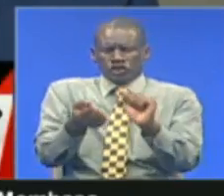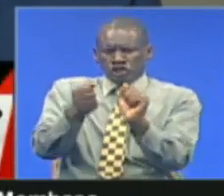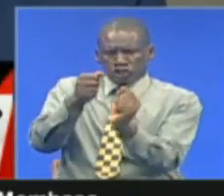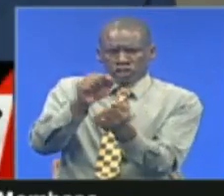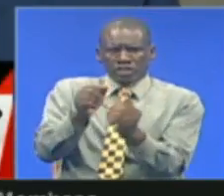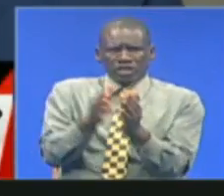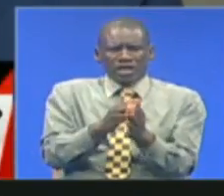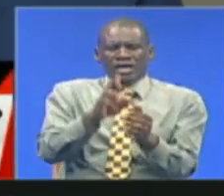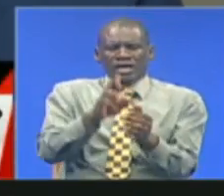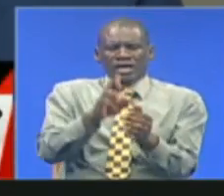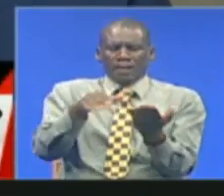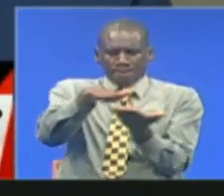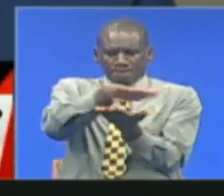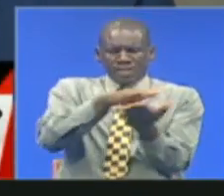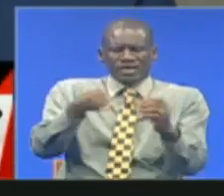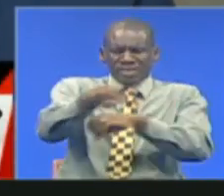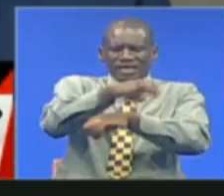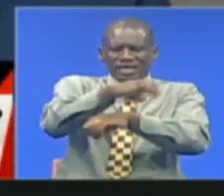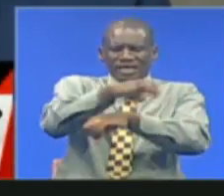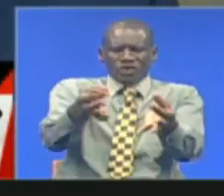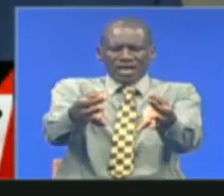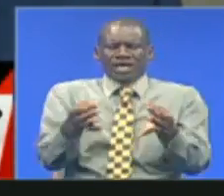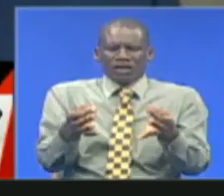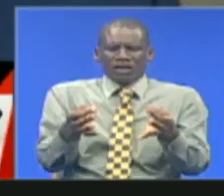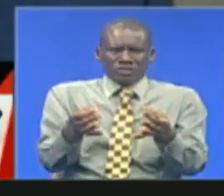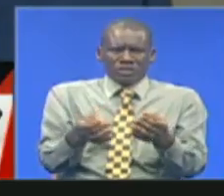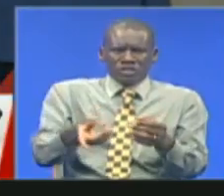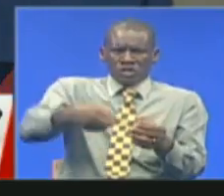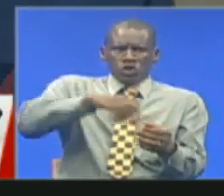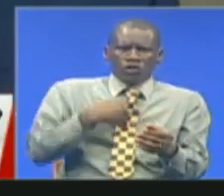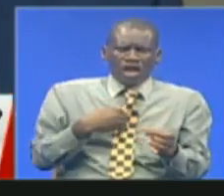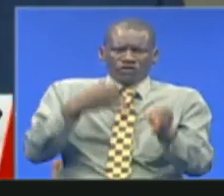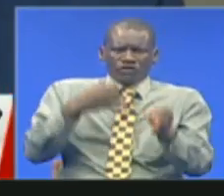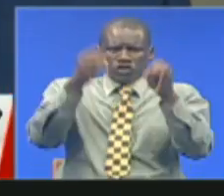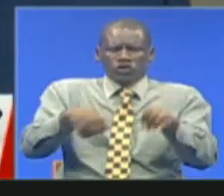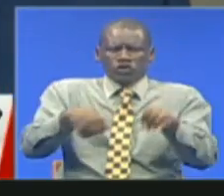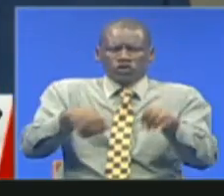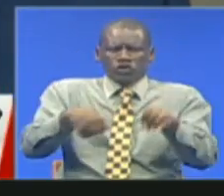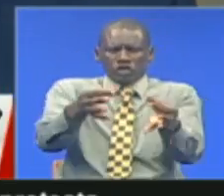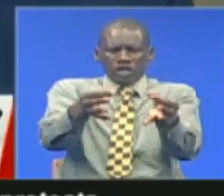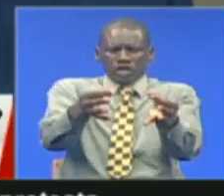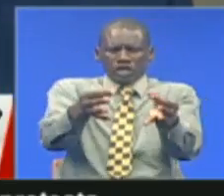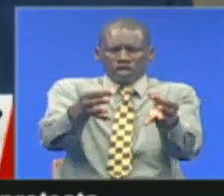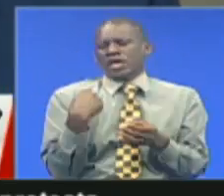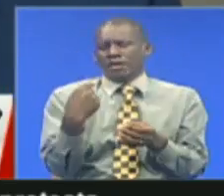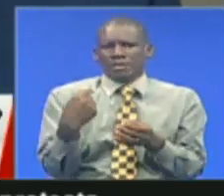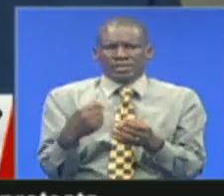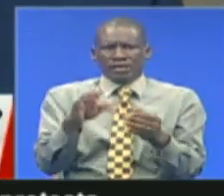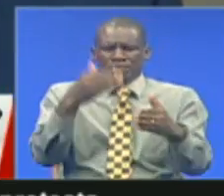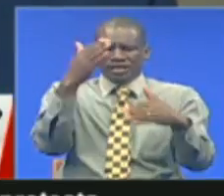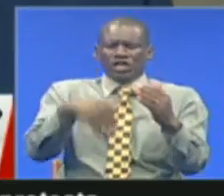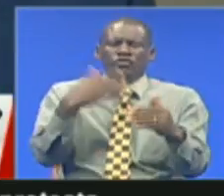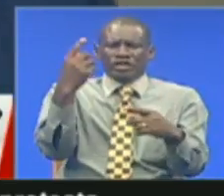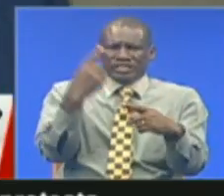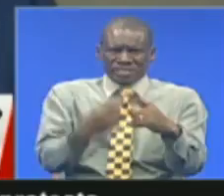and rebasing our national accounts. We'll have new national account numbers by the end of next